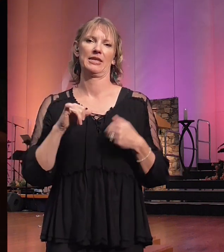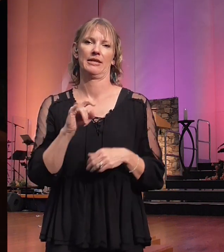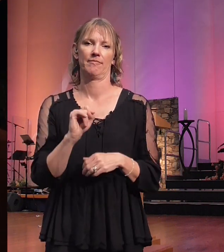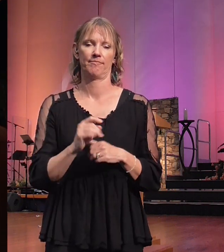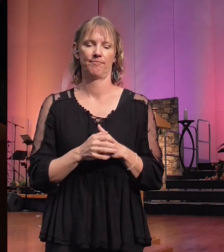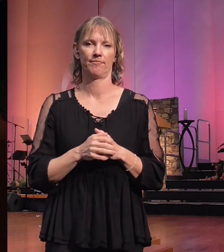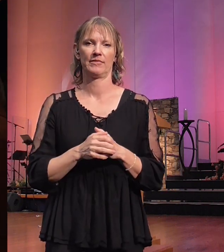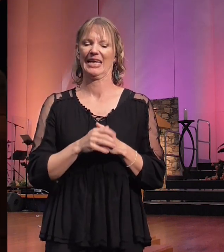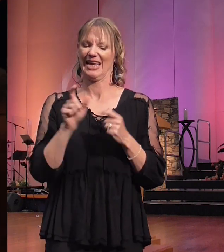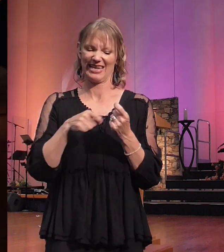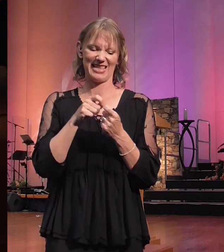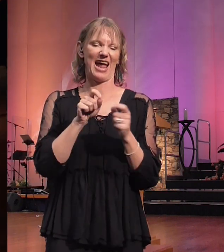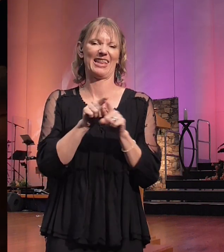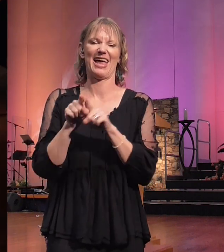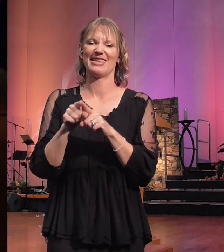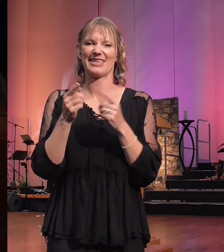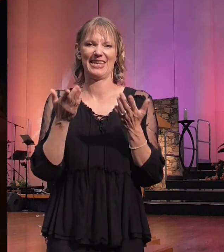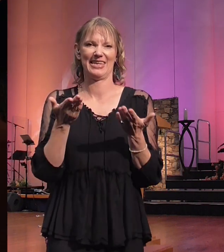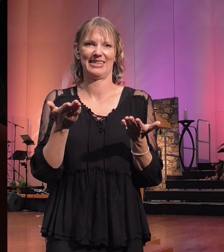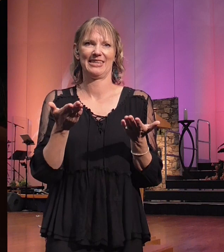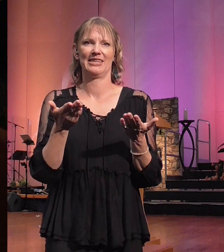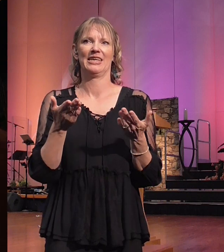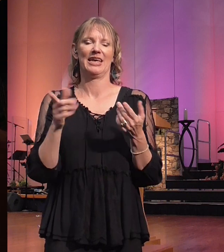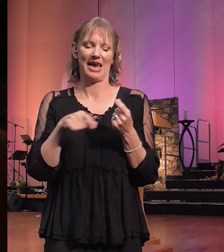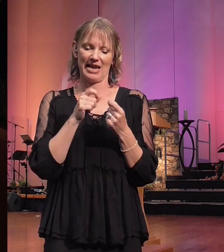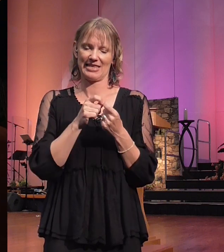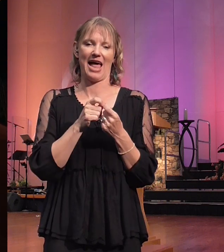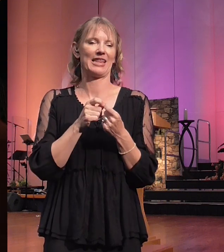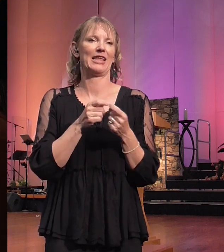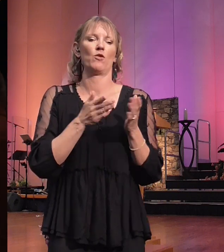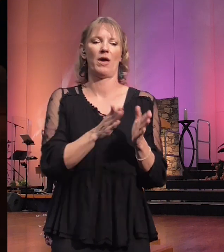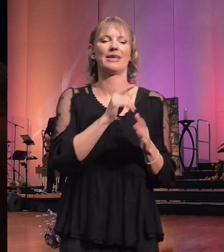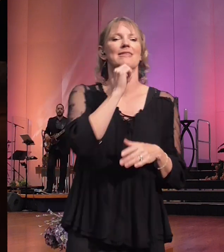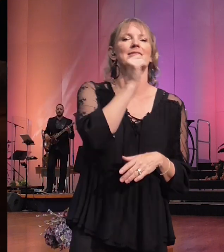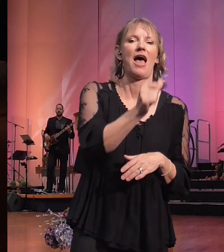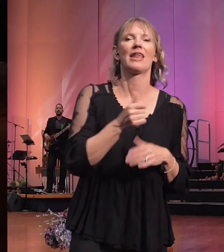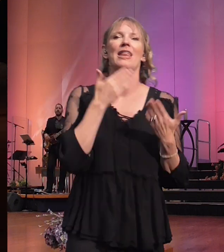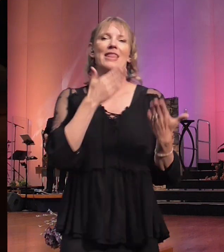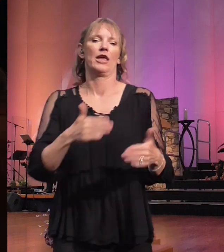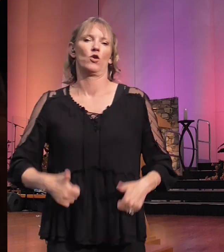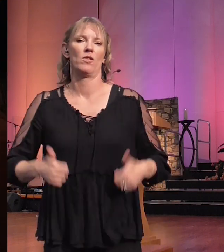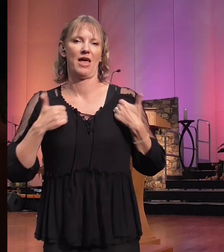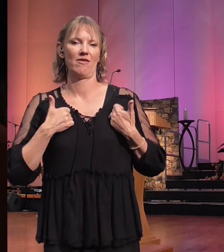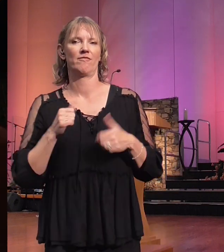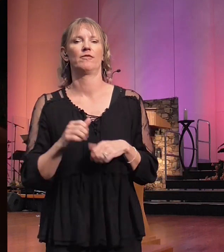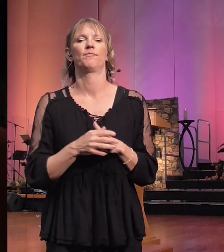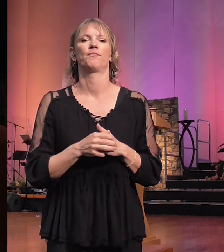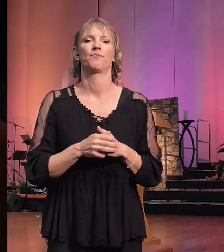Just the way that it is, and just the way it is not. Thank you, life.